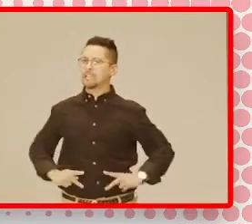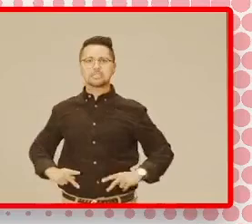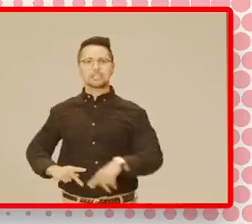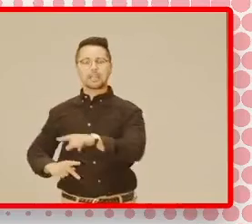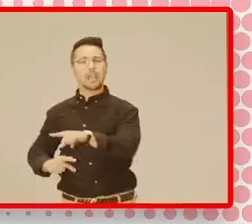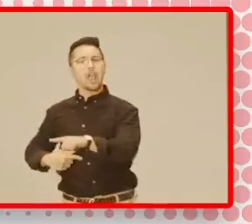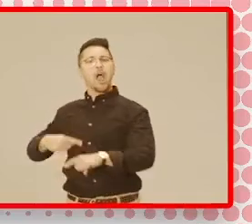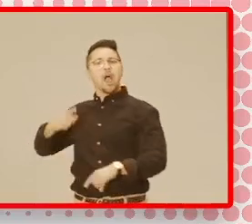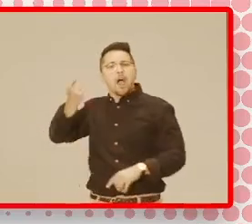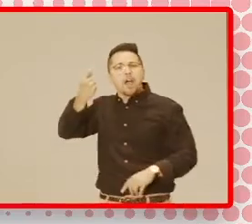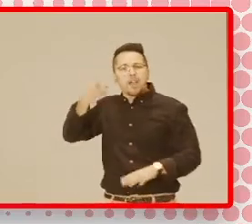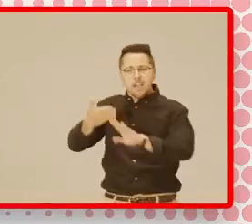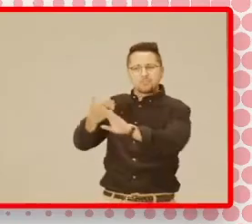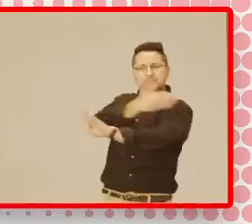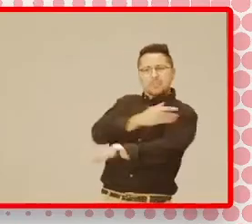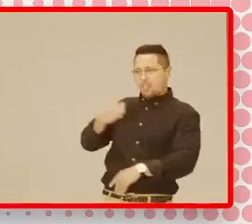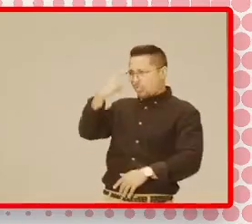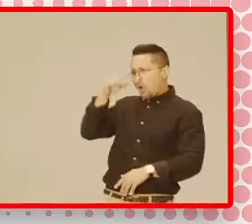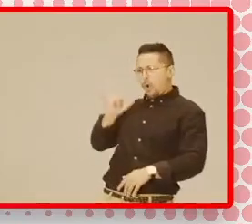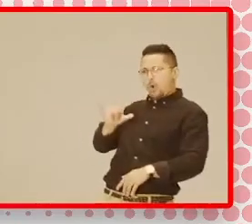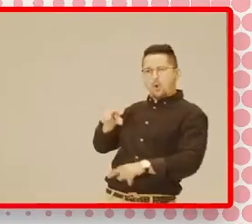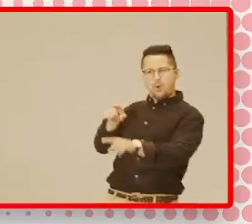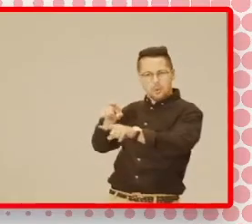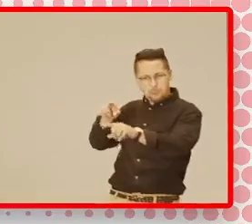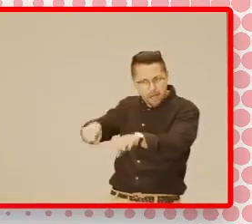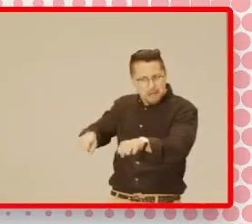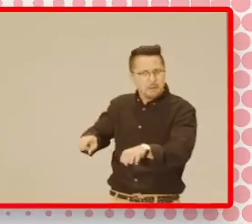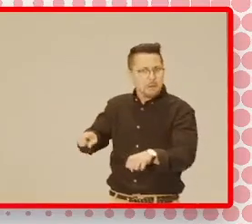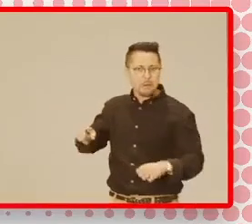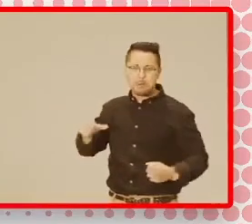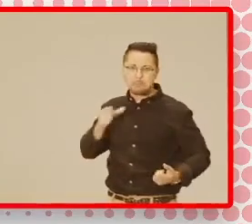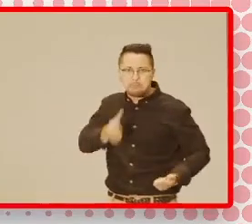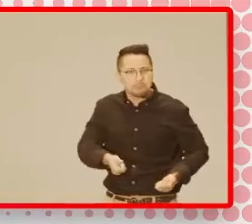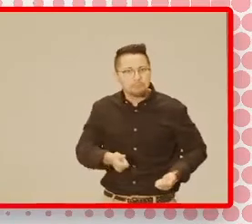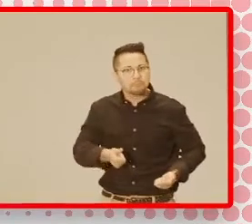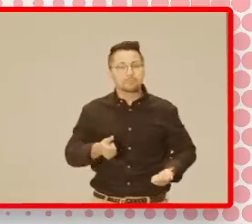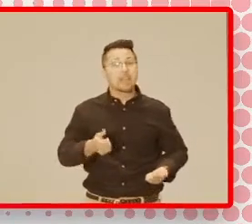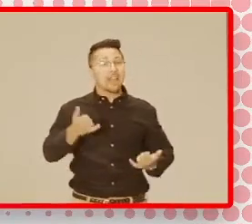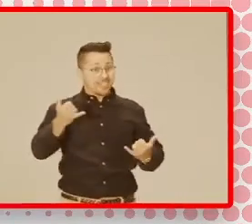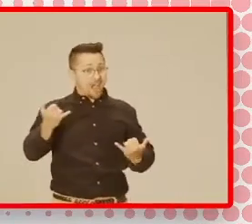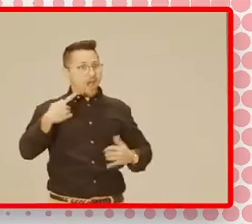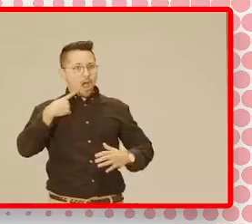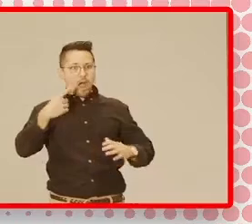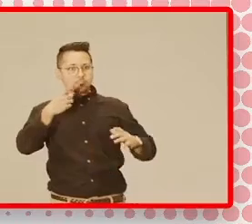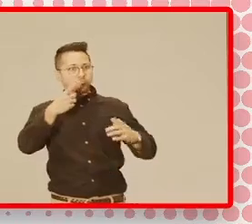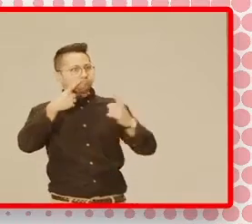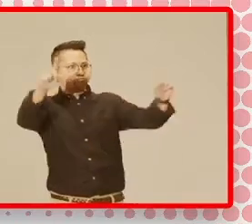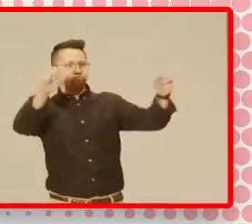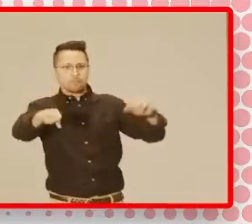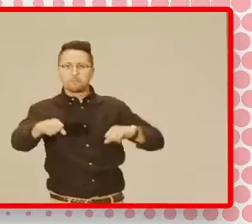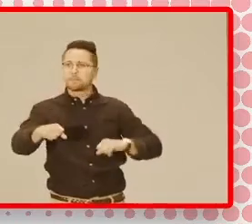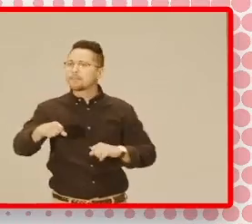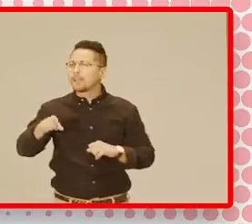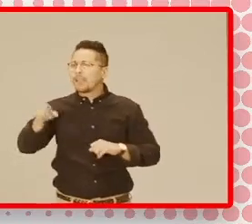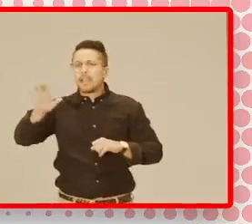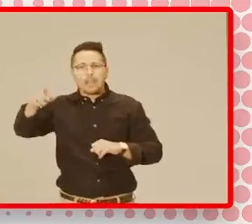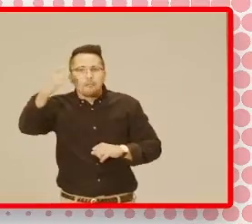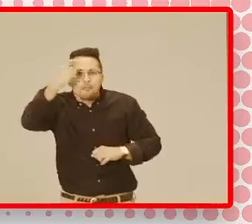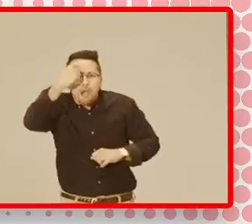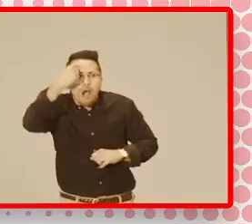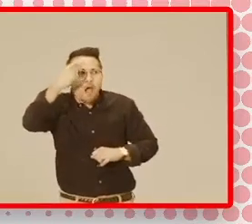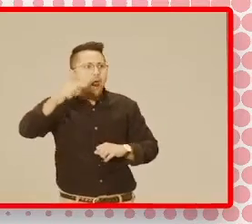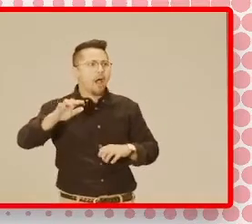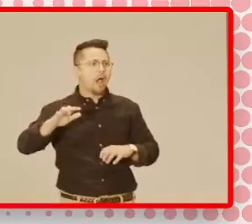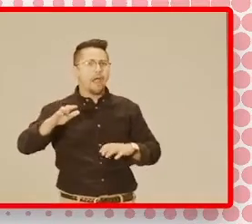were possible, and then we started to see those translate cognitively to where he could do things cognitively that we never